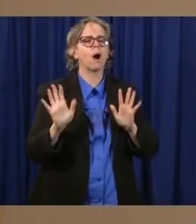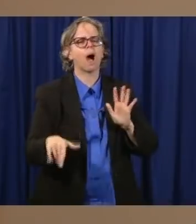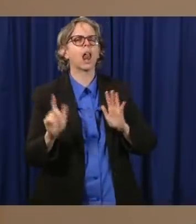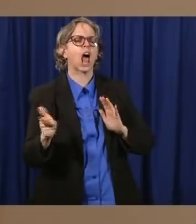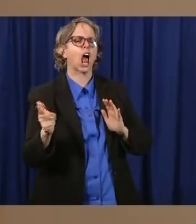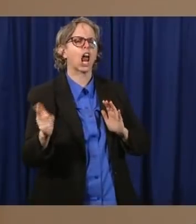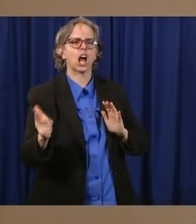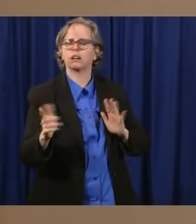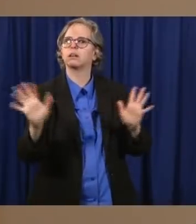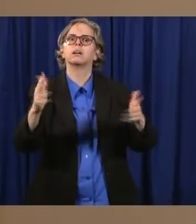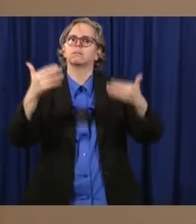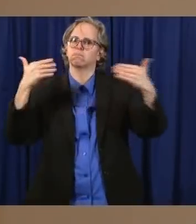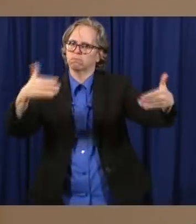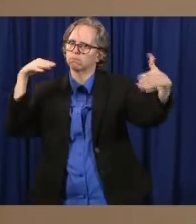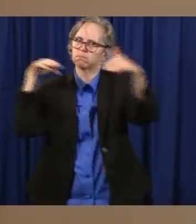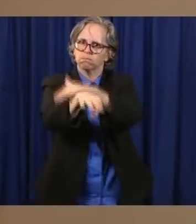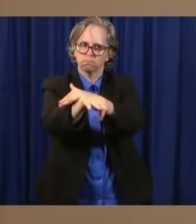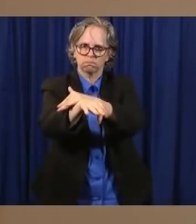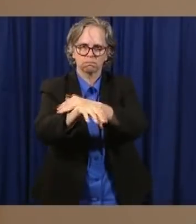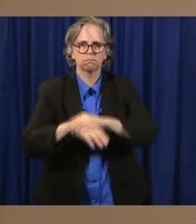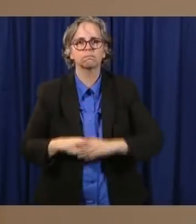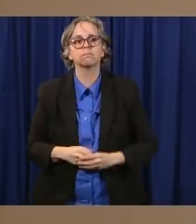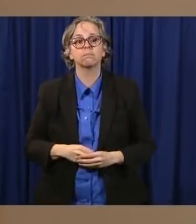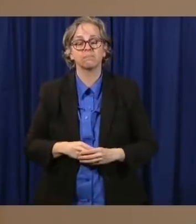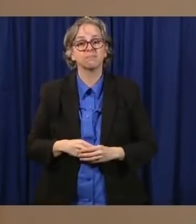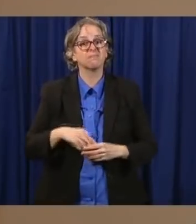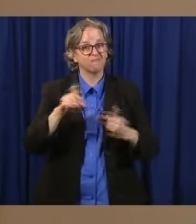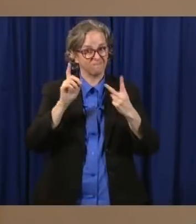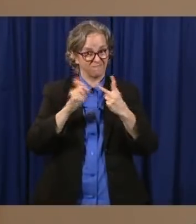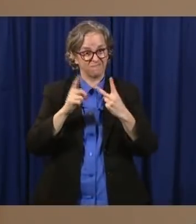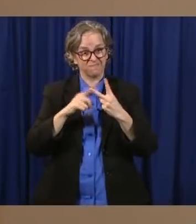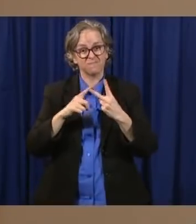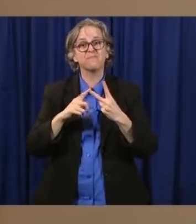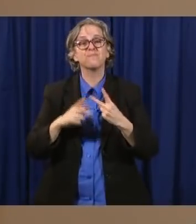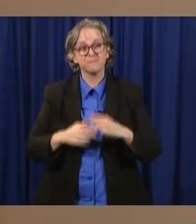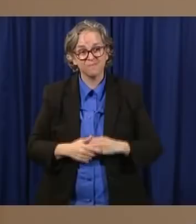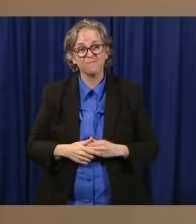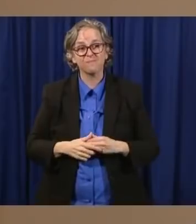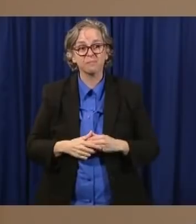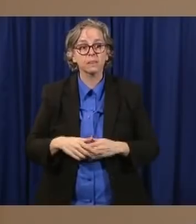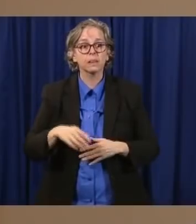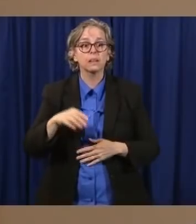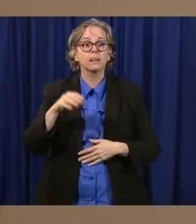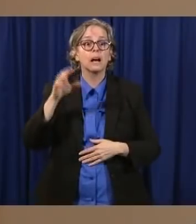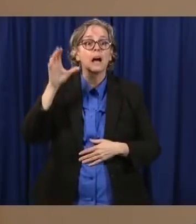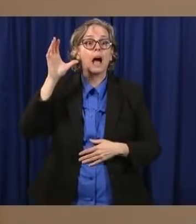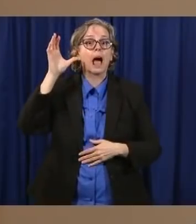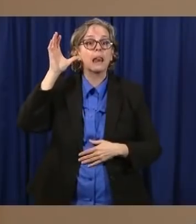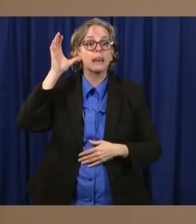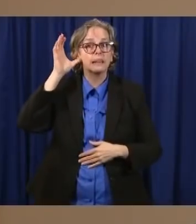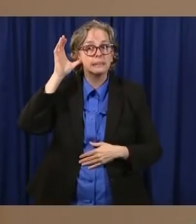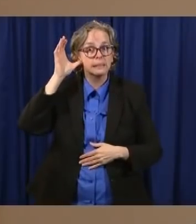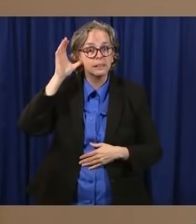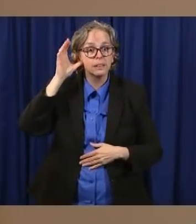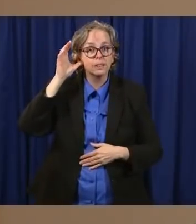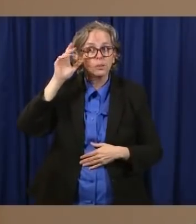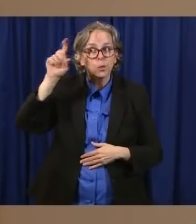adhere to the message that Governor DeWine has been issuing over the past month. And that